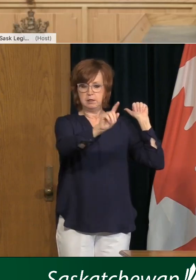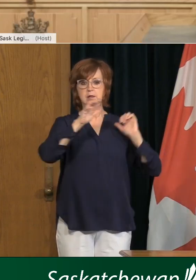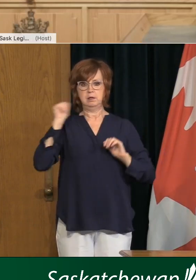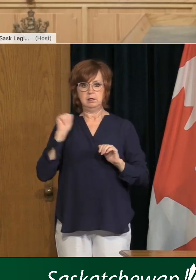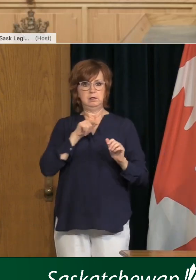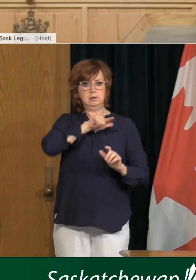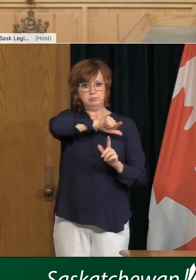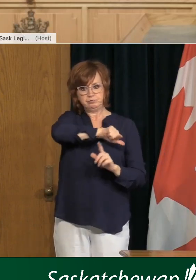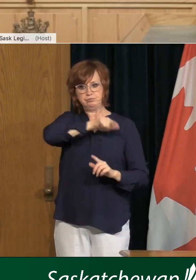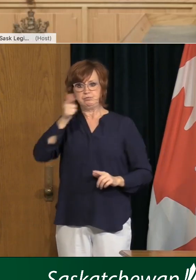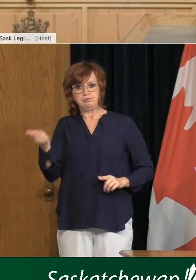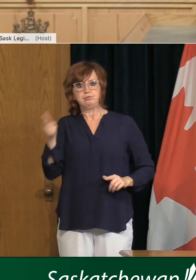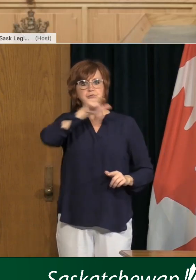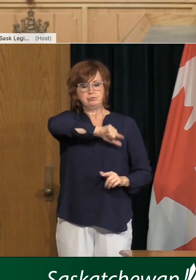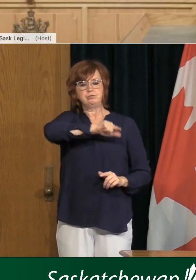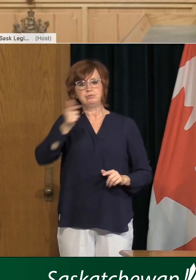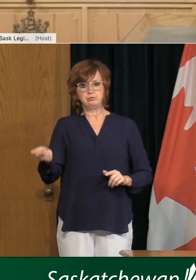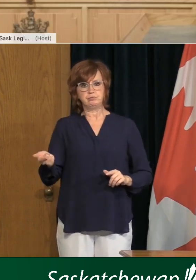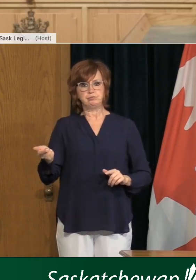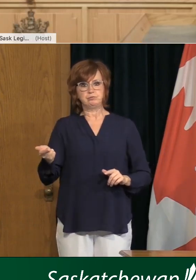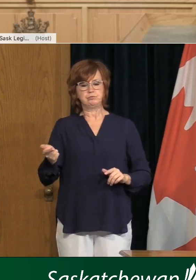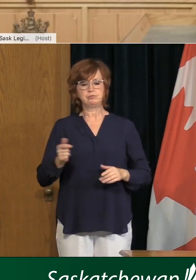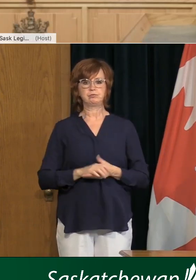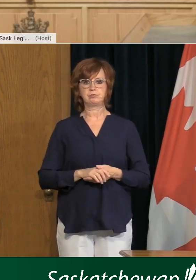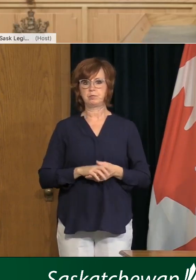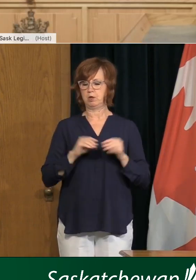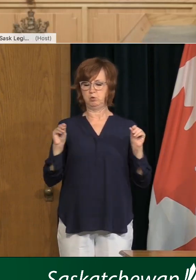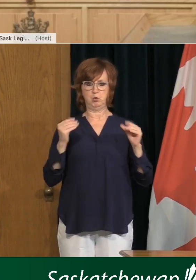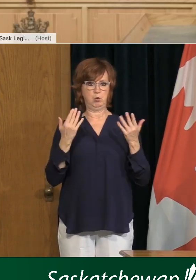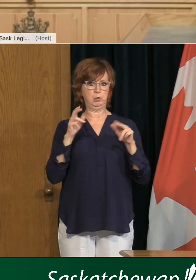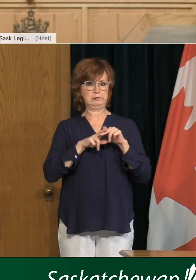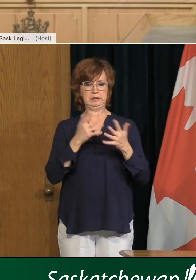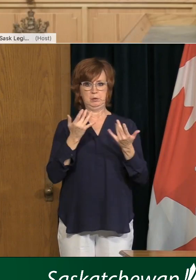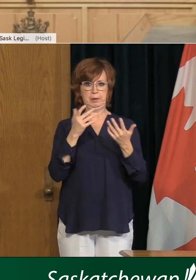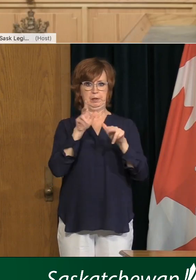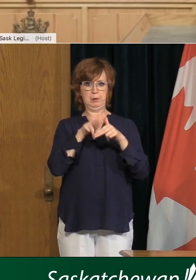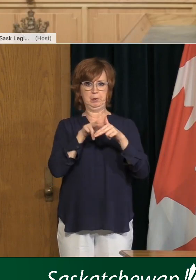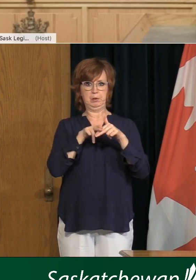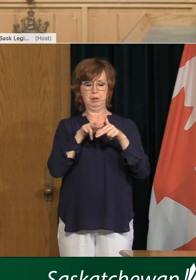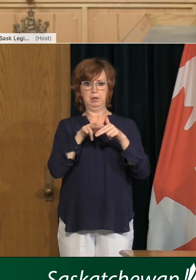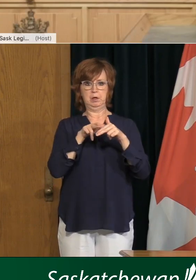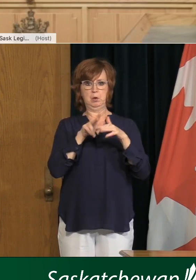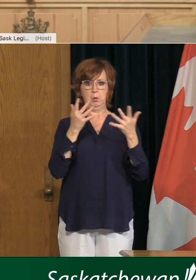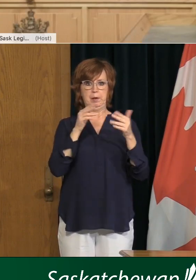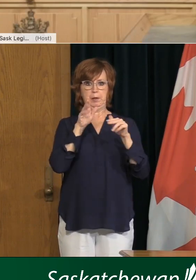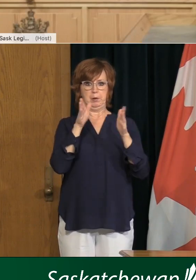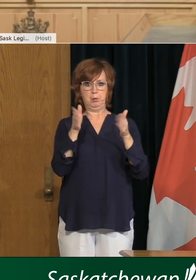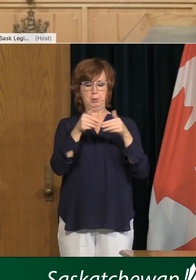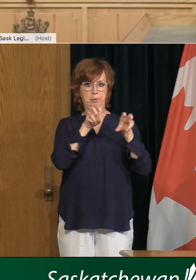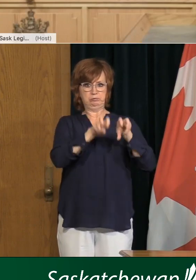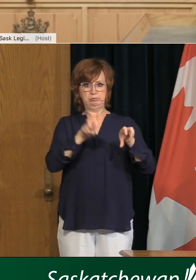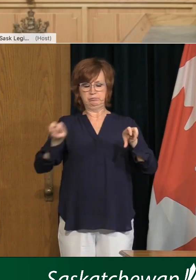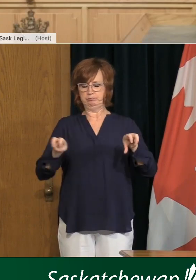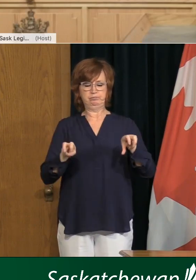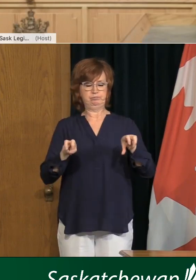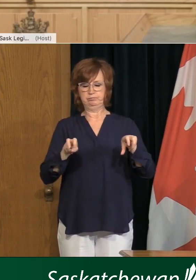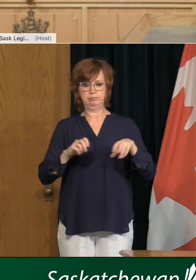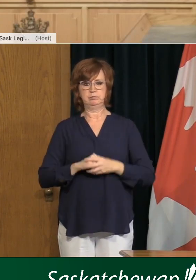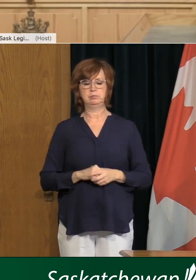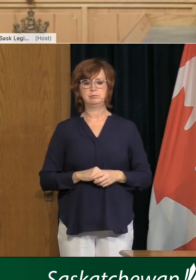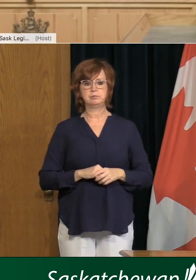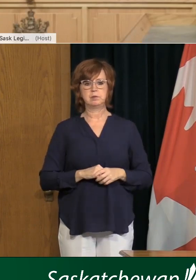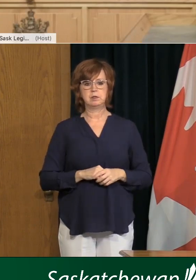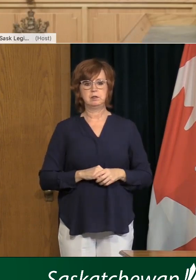Prior to the onset of this pandemic, or at the onset of this pandemic, many educational programs have been forced